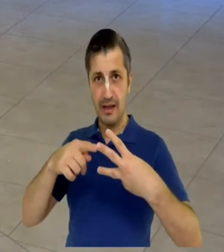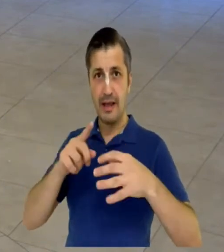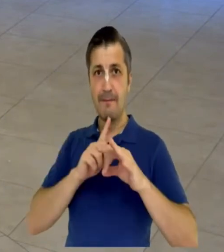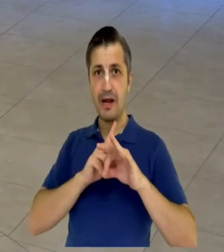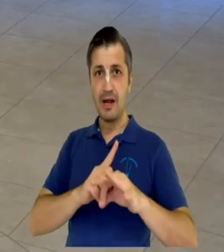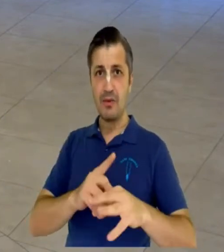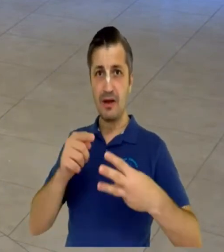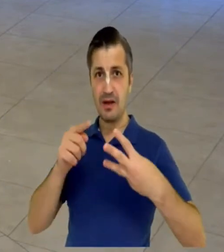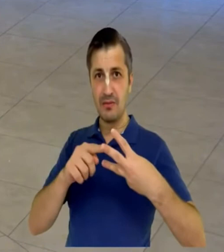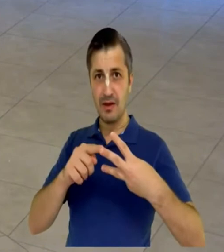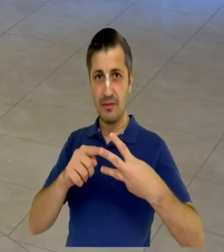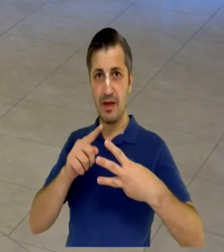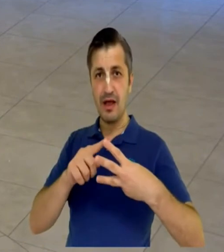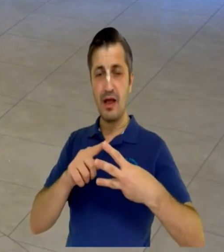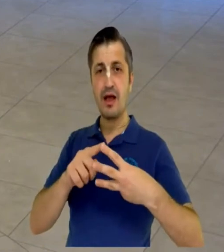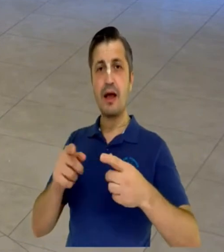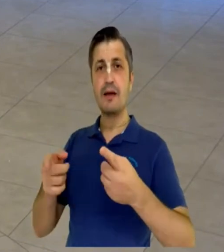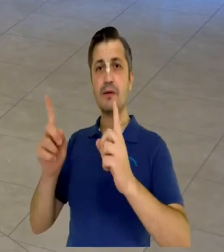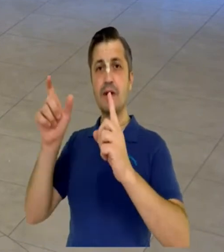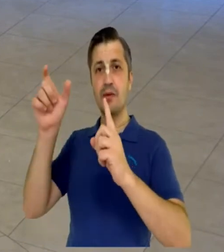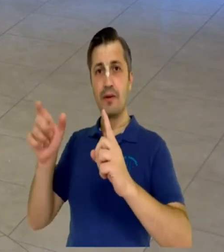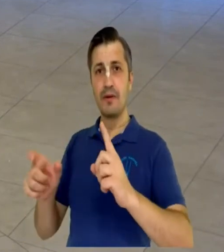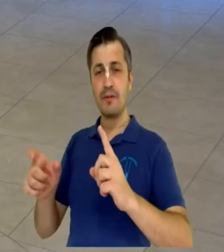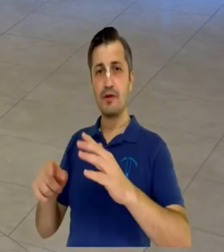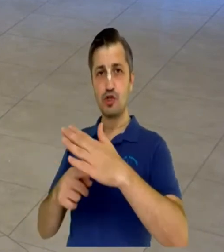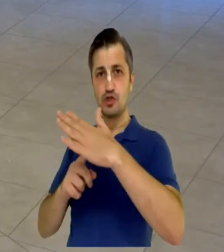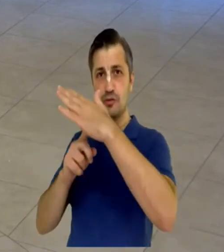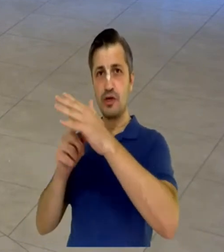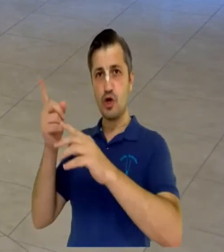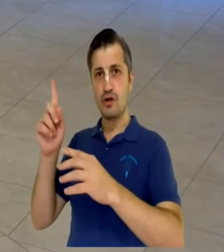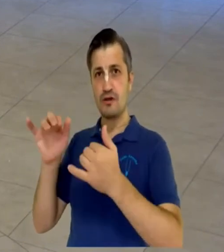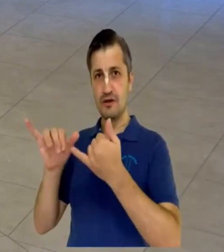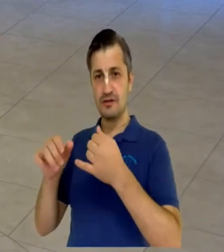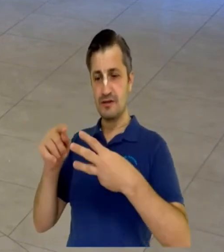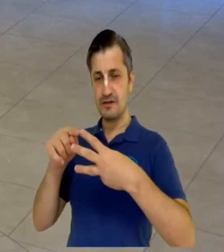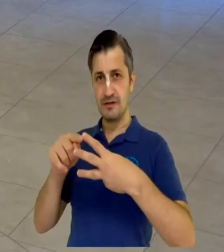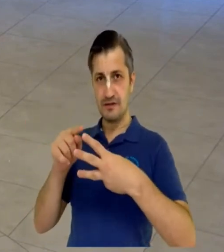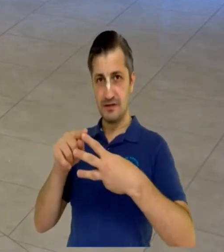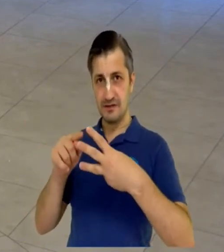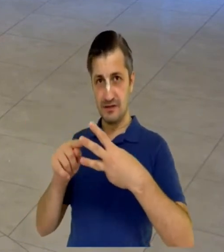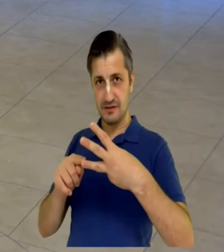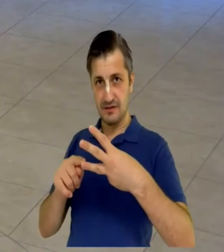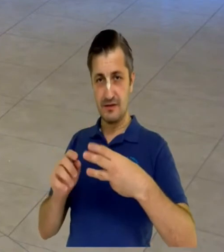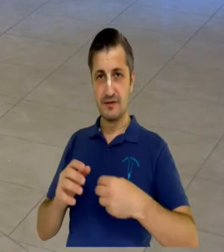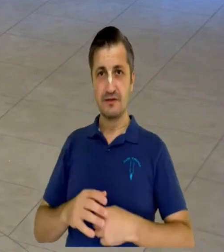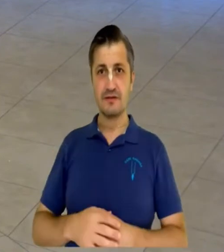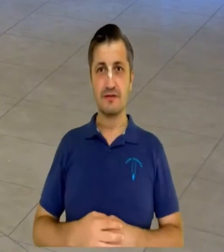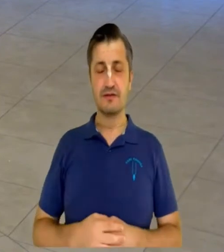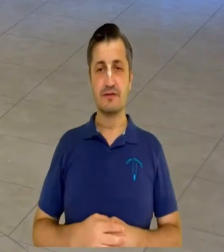Krishna concludes his Bhagavan feature, and the last two verses were talking